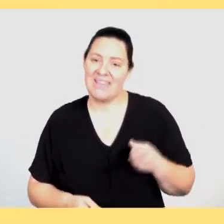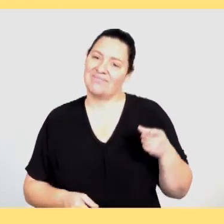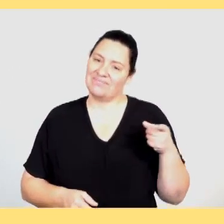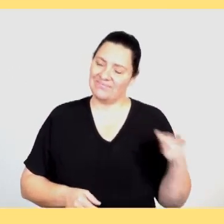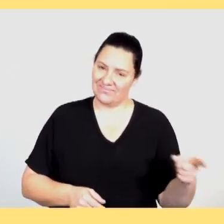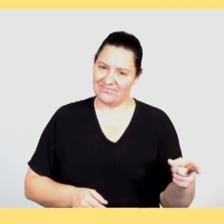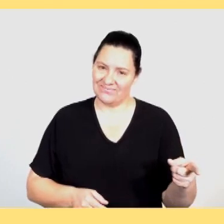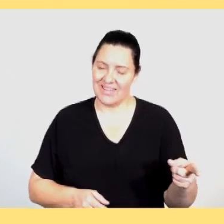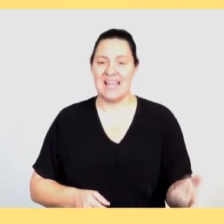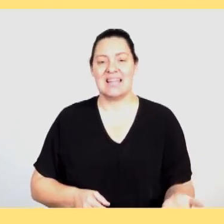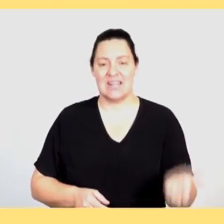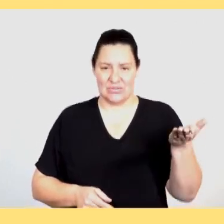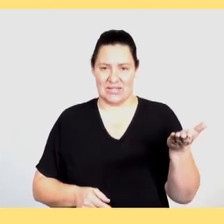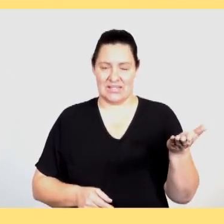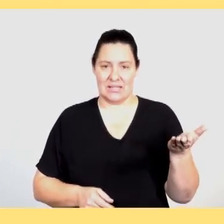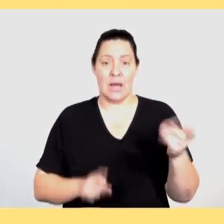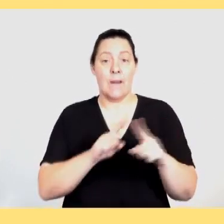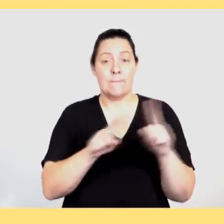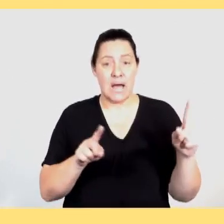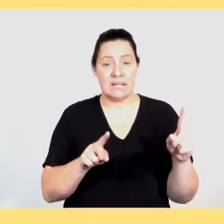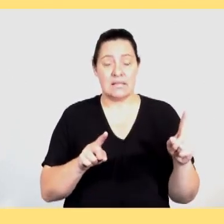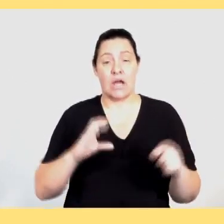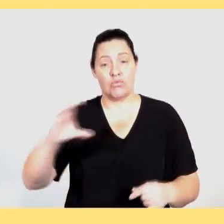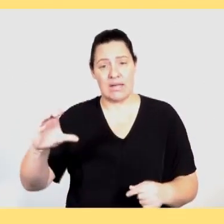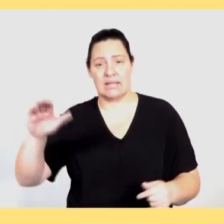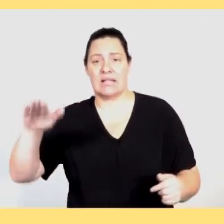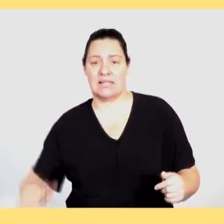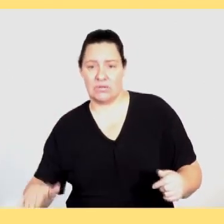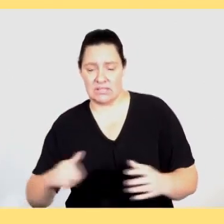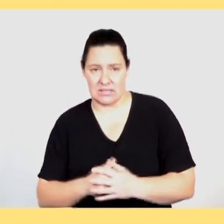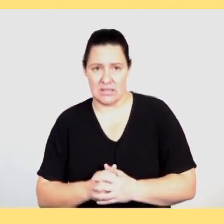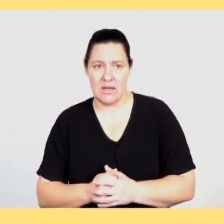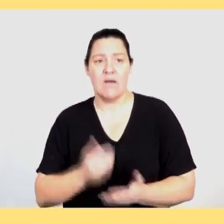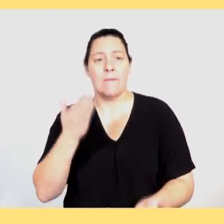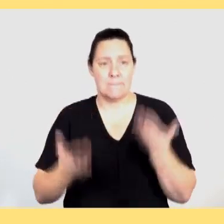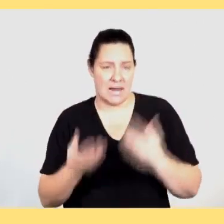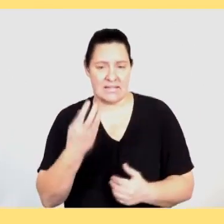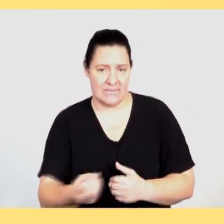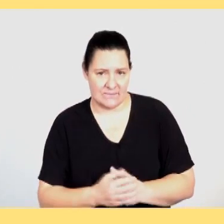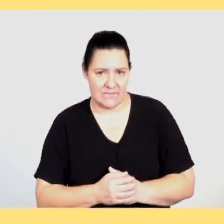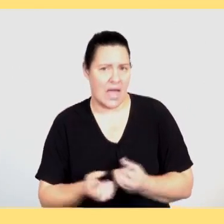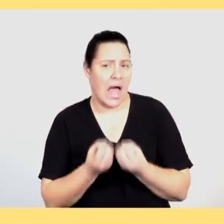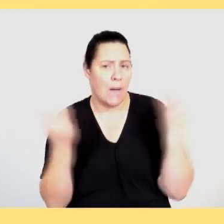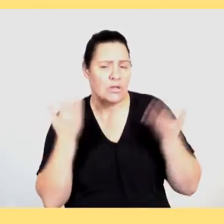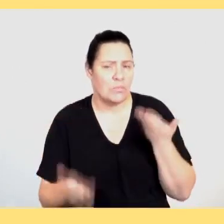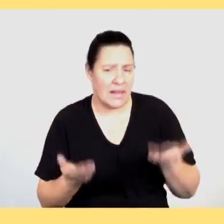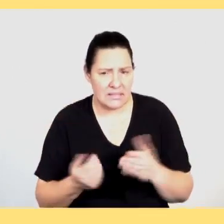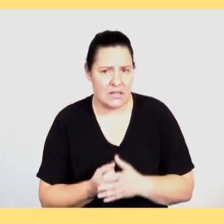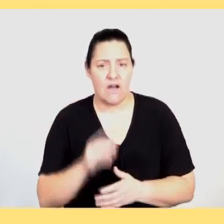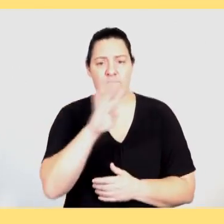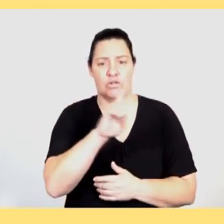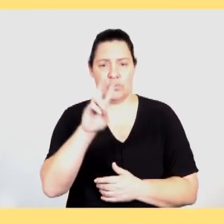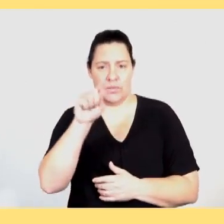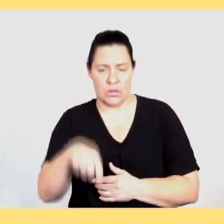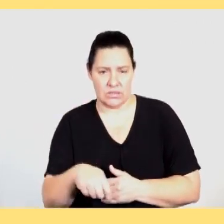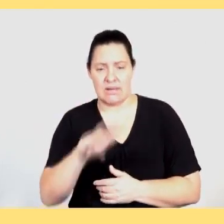That means it increases on the debit but decreases on the credit. I have a balance here. How much is that balance?